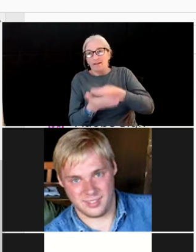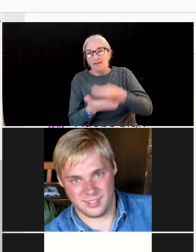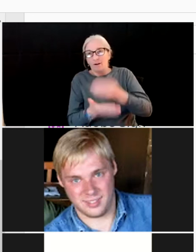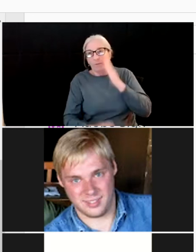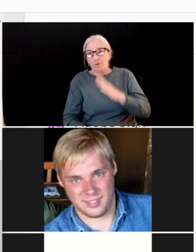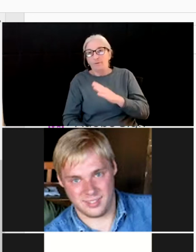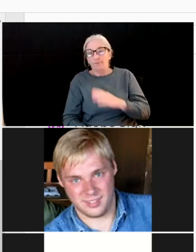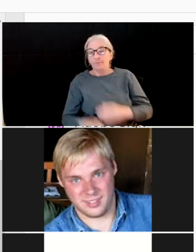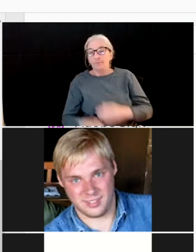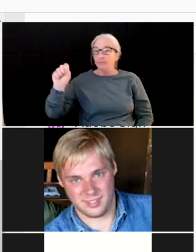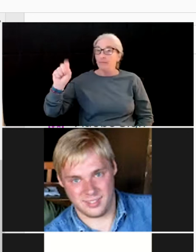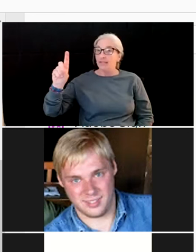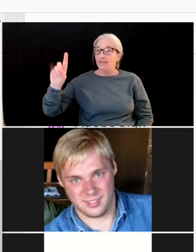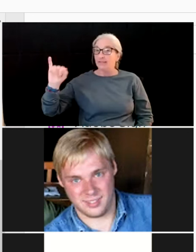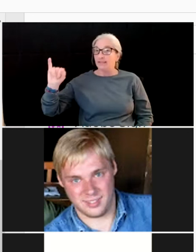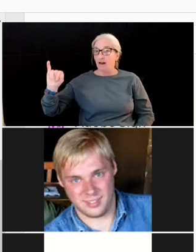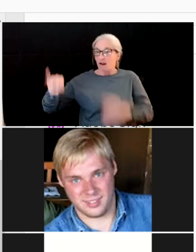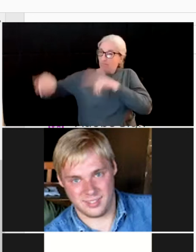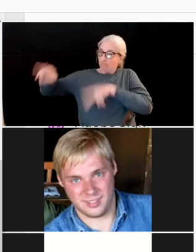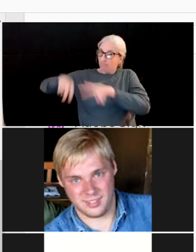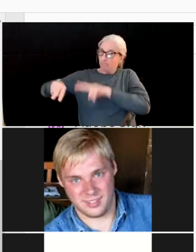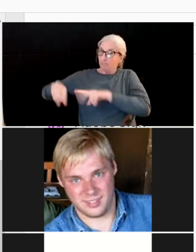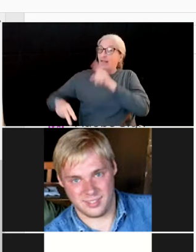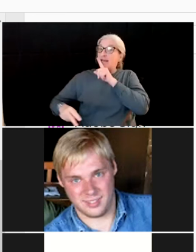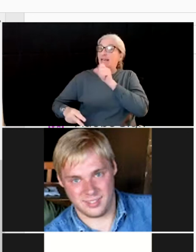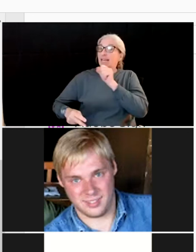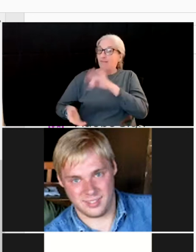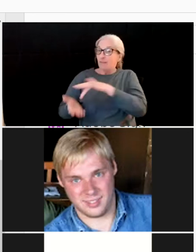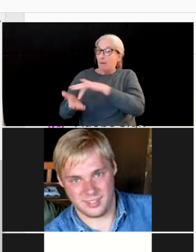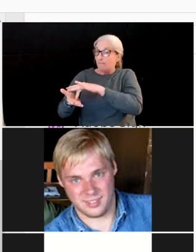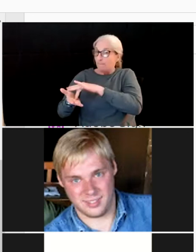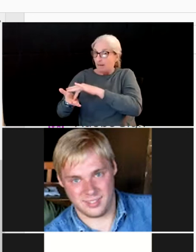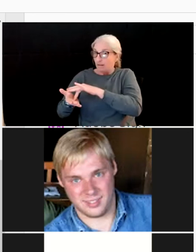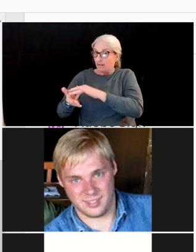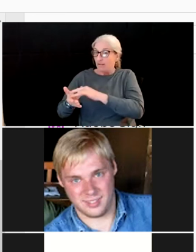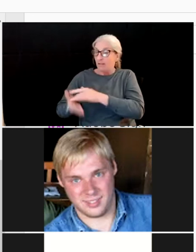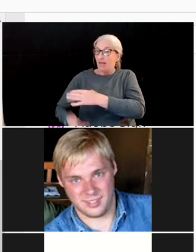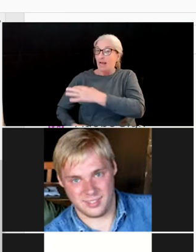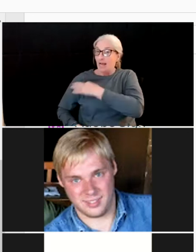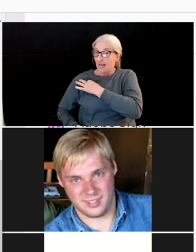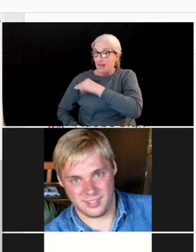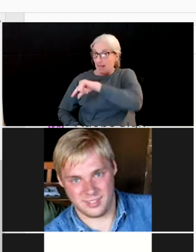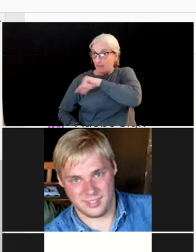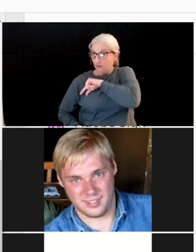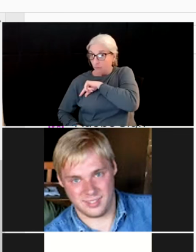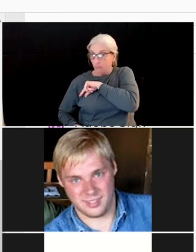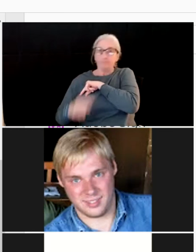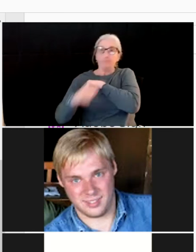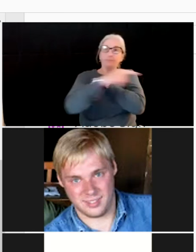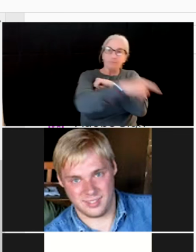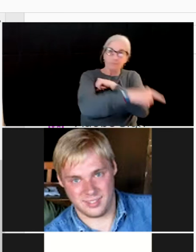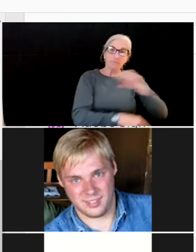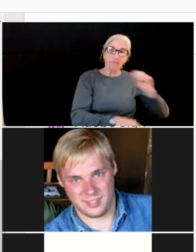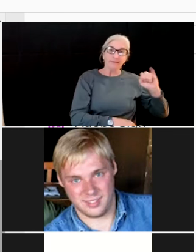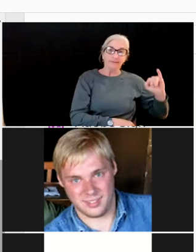eligible. For SSI, they're looking at both medically eligible and financial, all